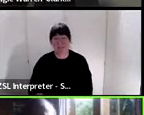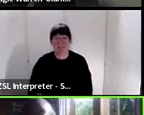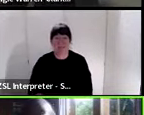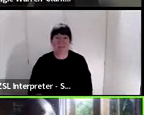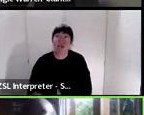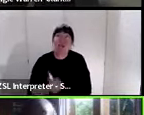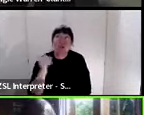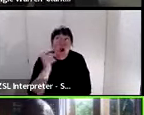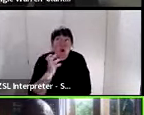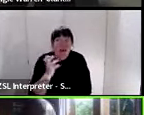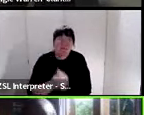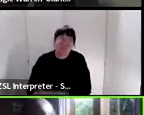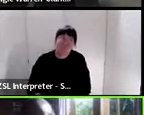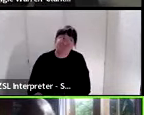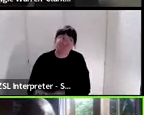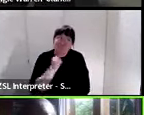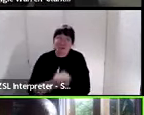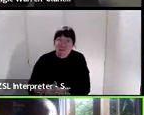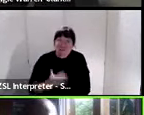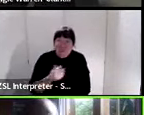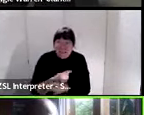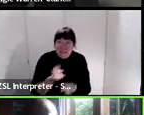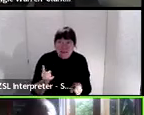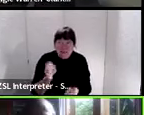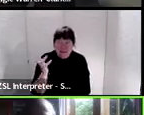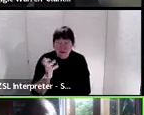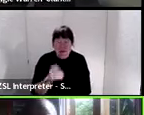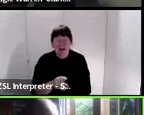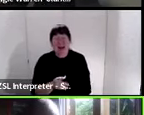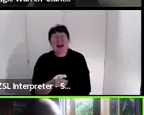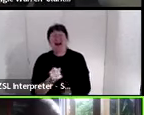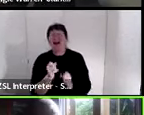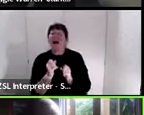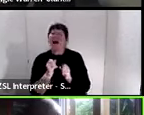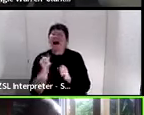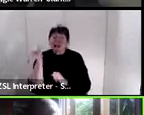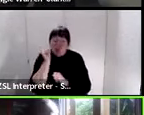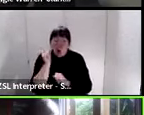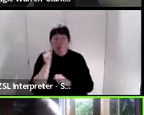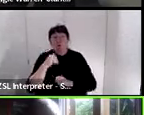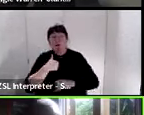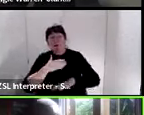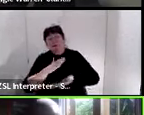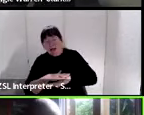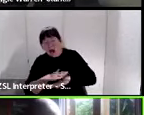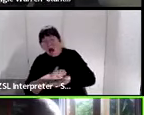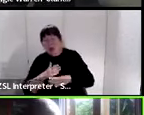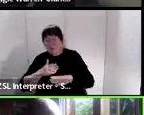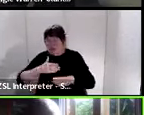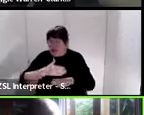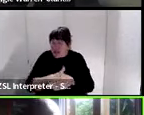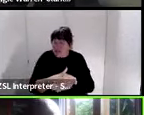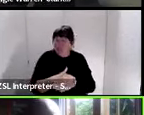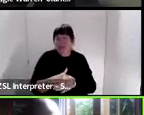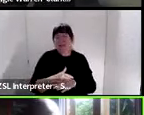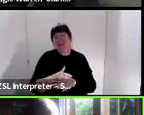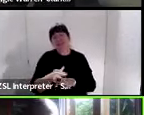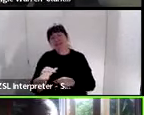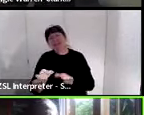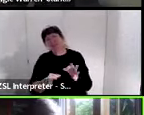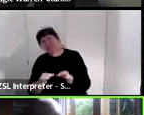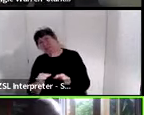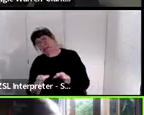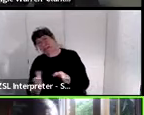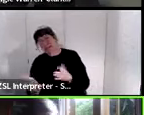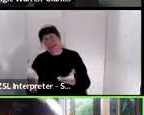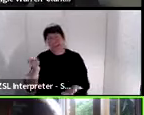So I'm very sorry if that's upsetting to anybody here. I understand that these things are time and effort, and political stuff's always a